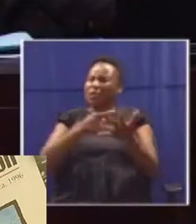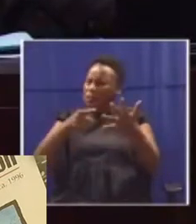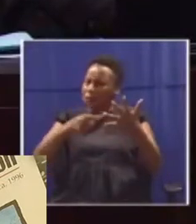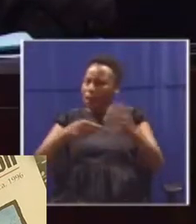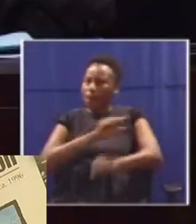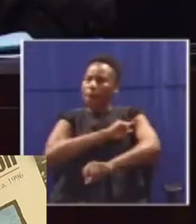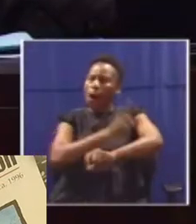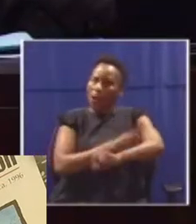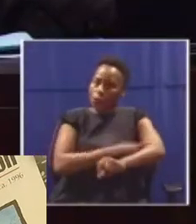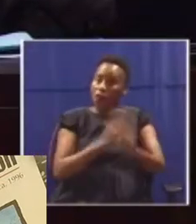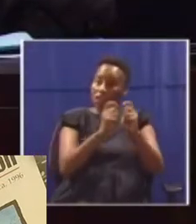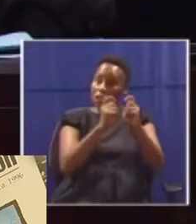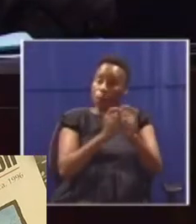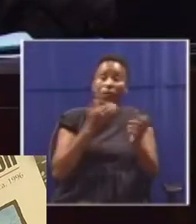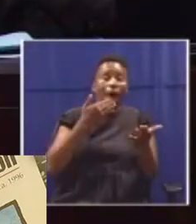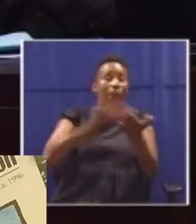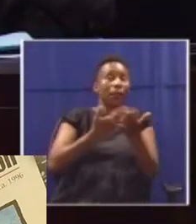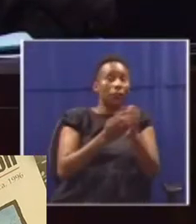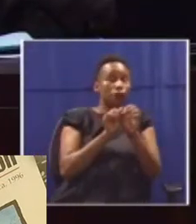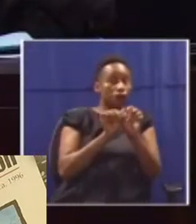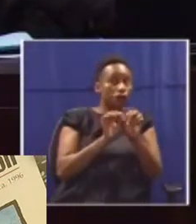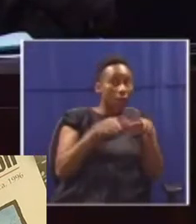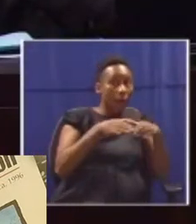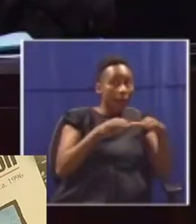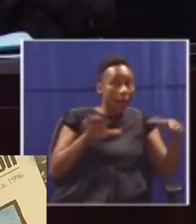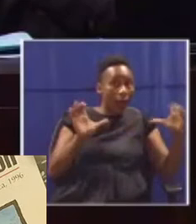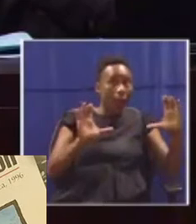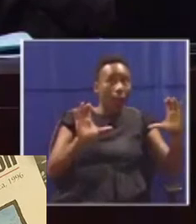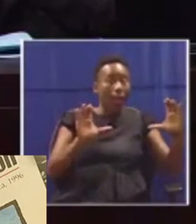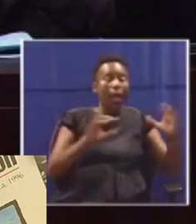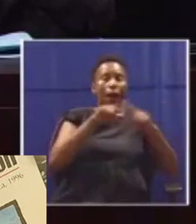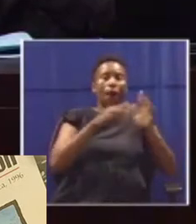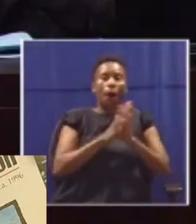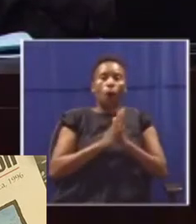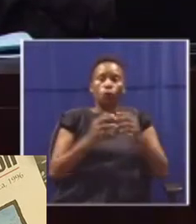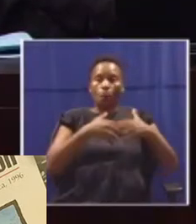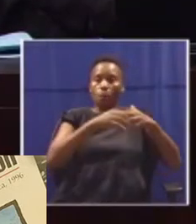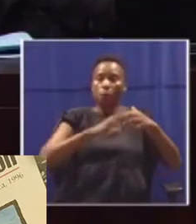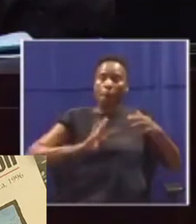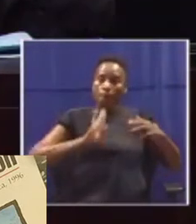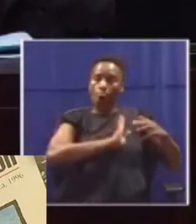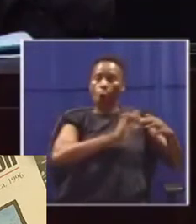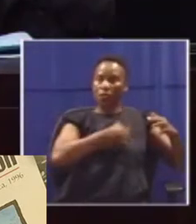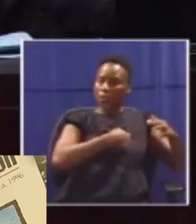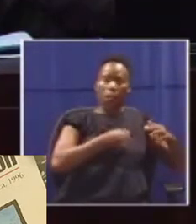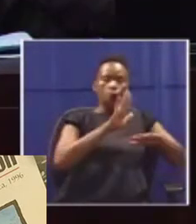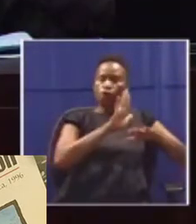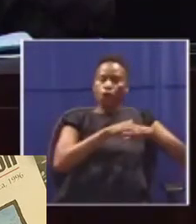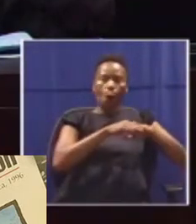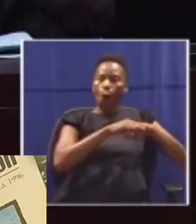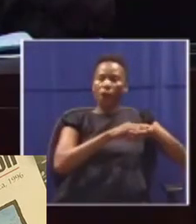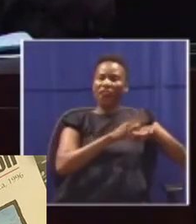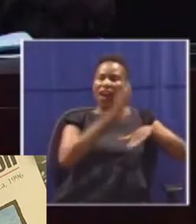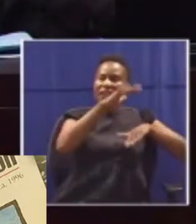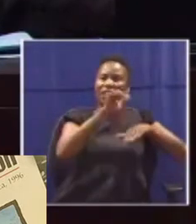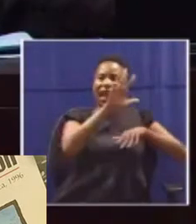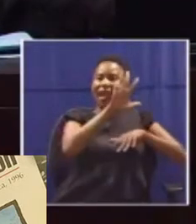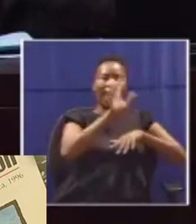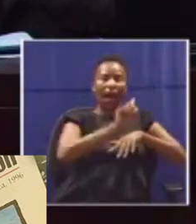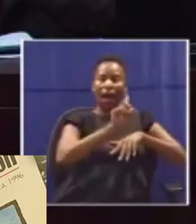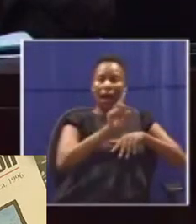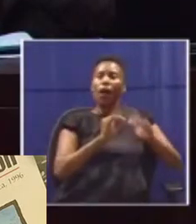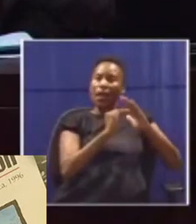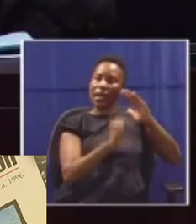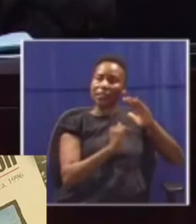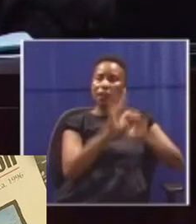Appeal Tribunal in terms of the composition of the board, not more than 9 and not less than 5. Its